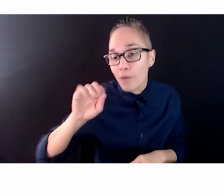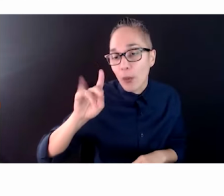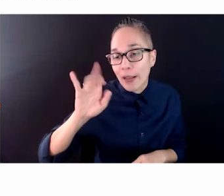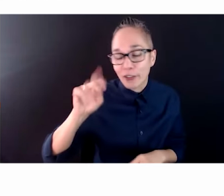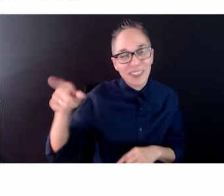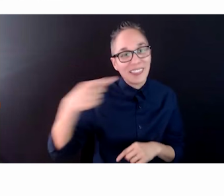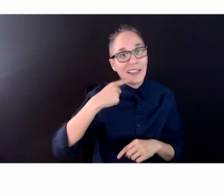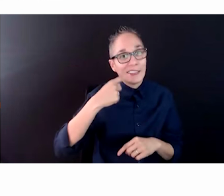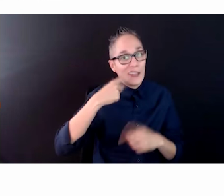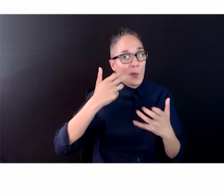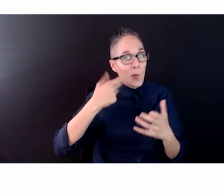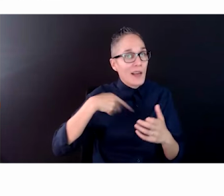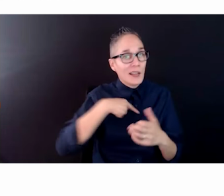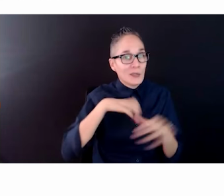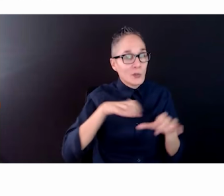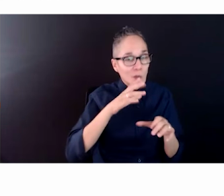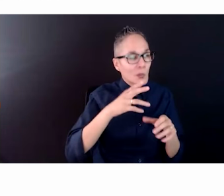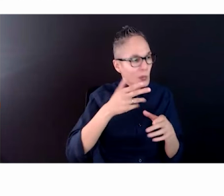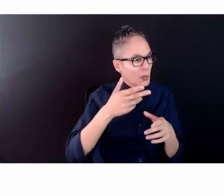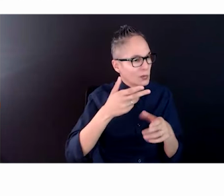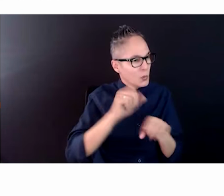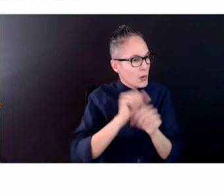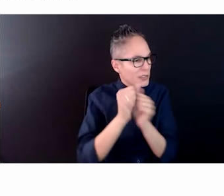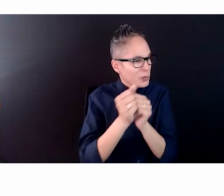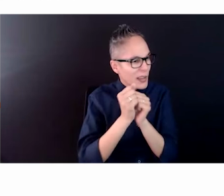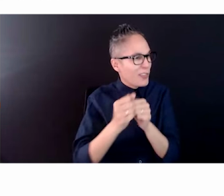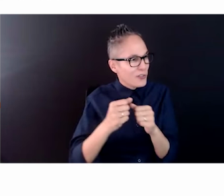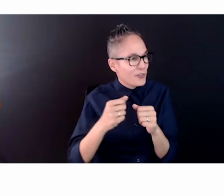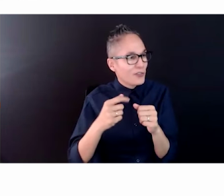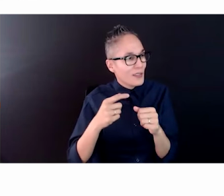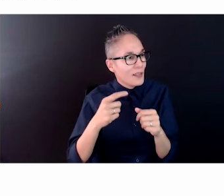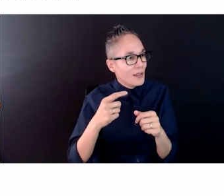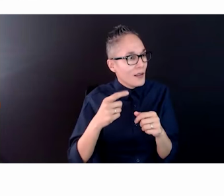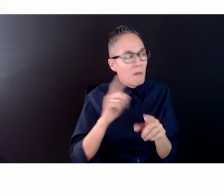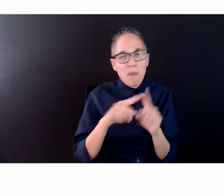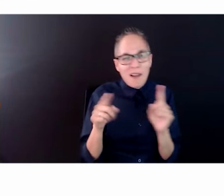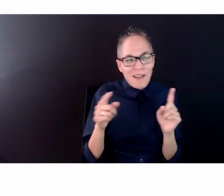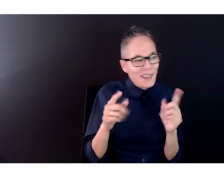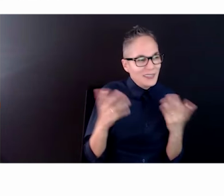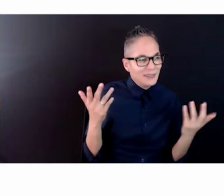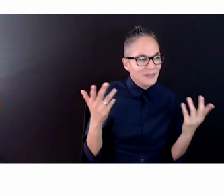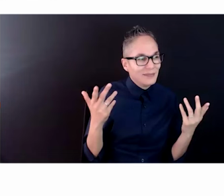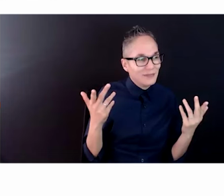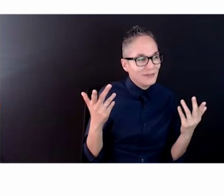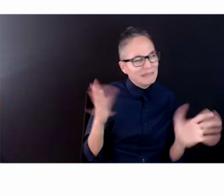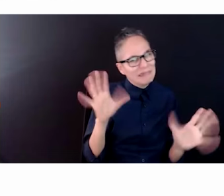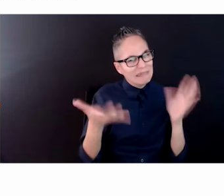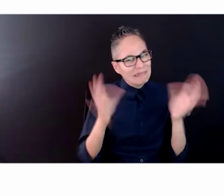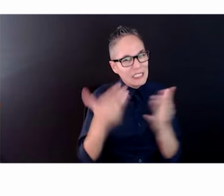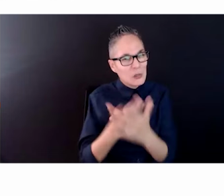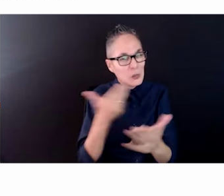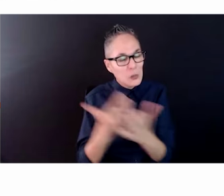do interdisciplinary things and work together across those boundaries. But it's kind of new,